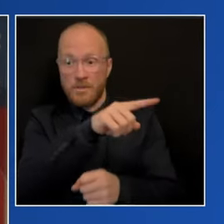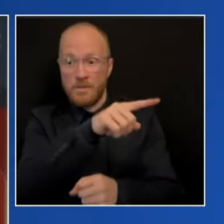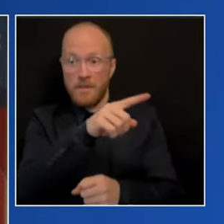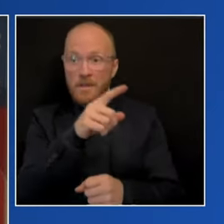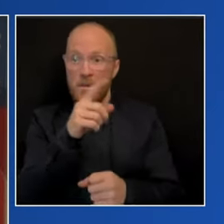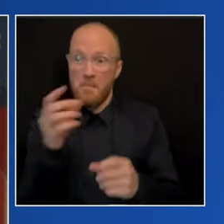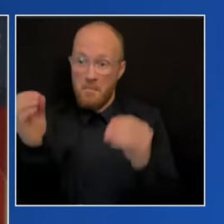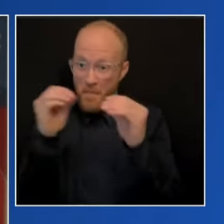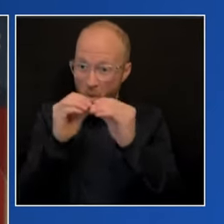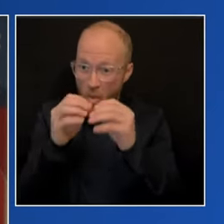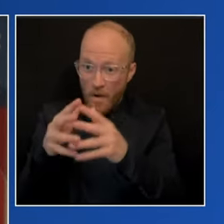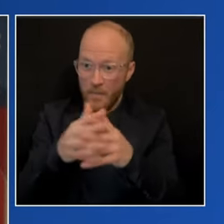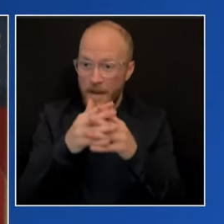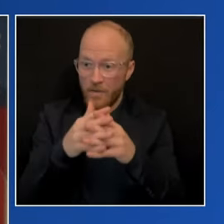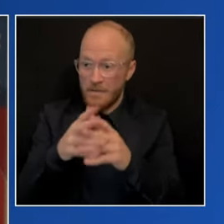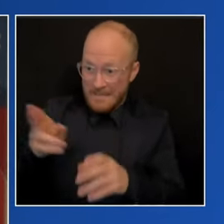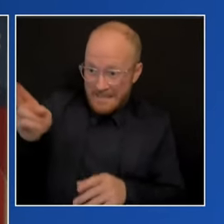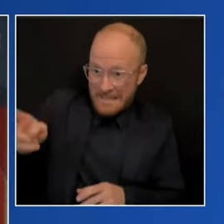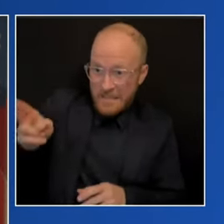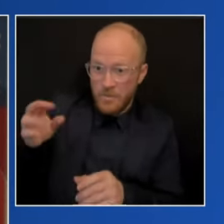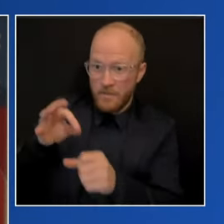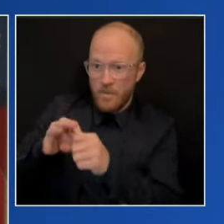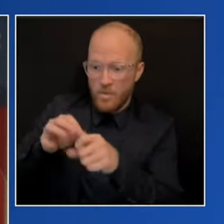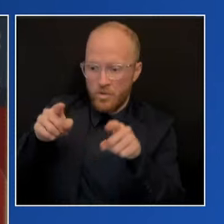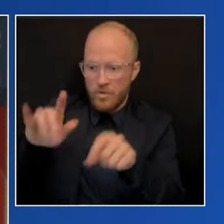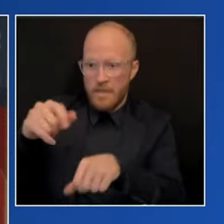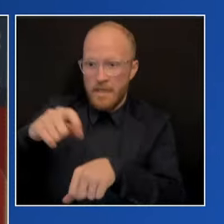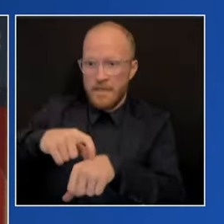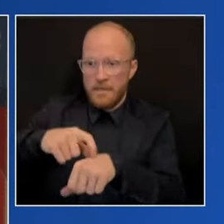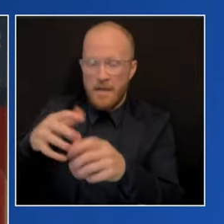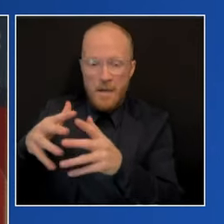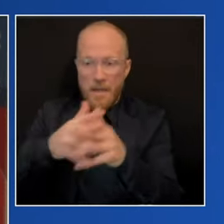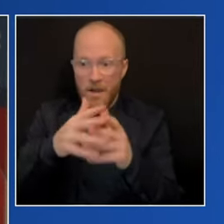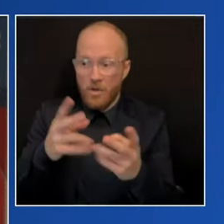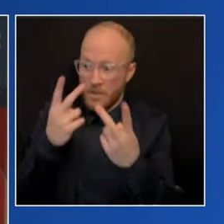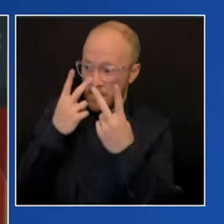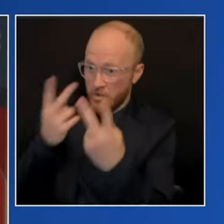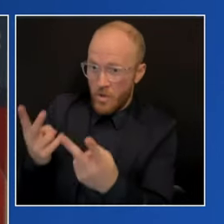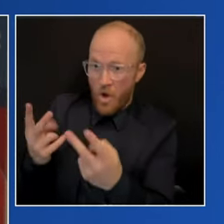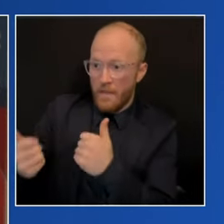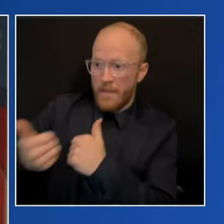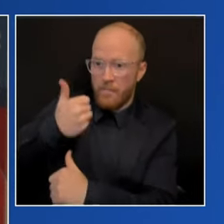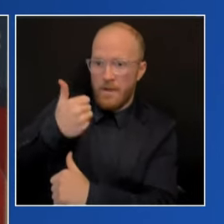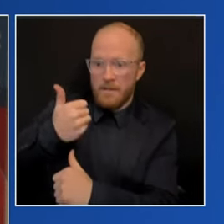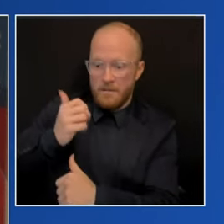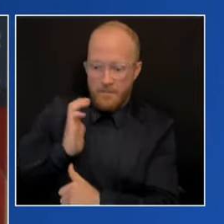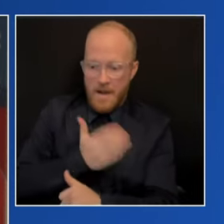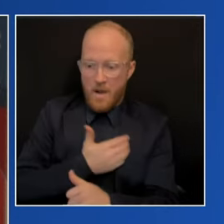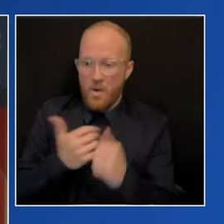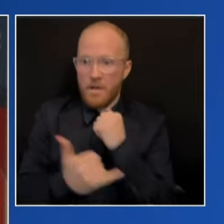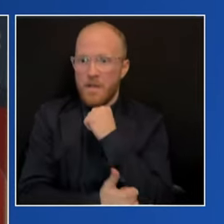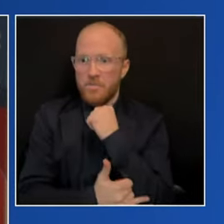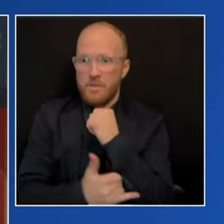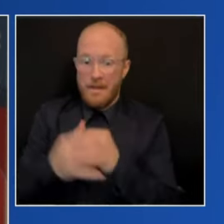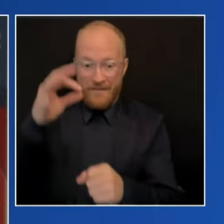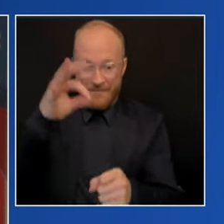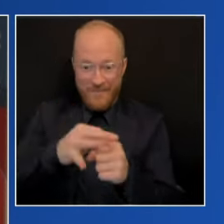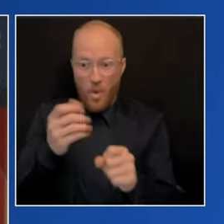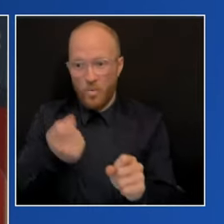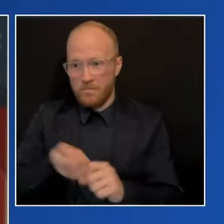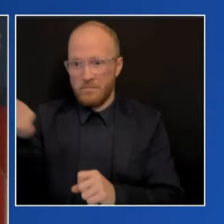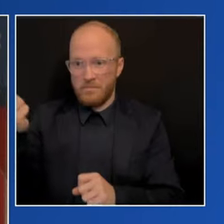than any other in American history? America saw the threat posed to the country, and they voted them out. In